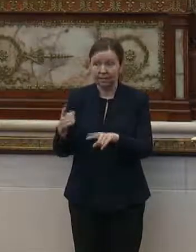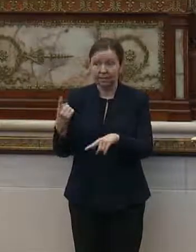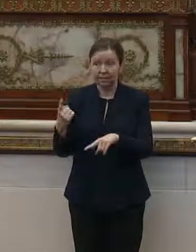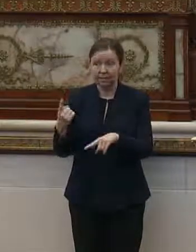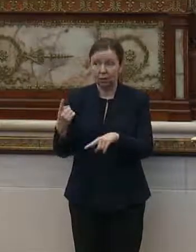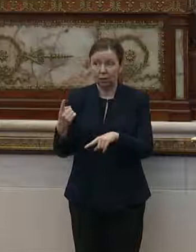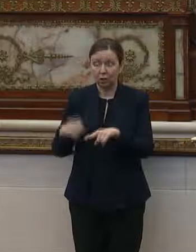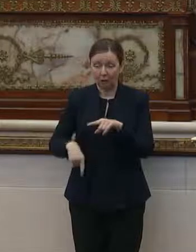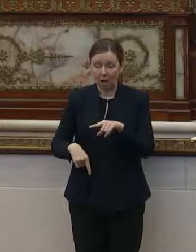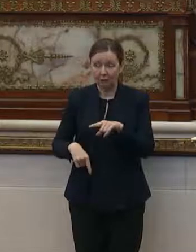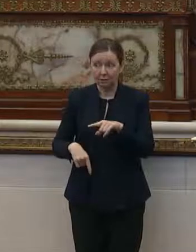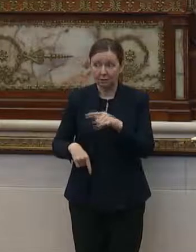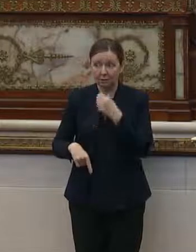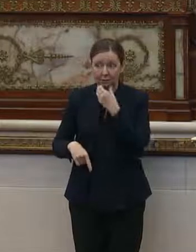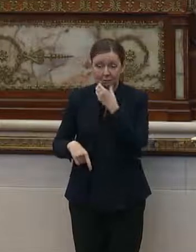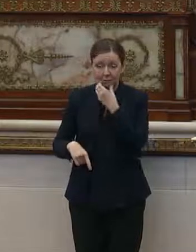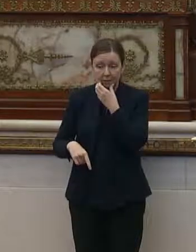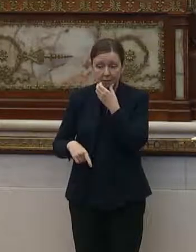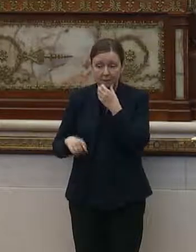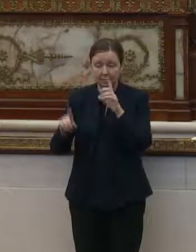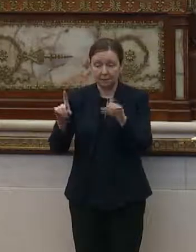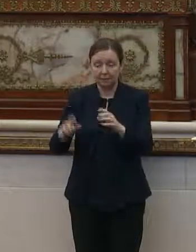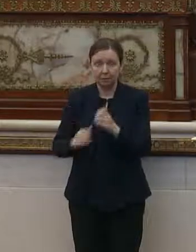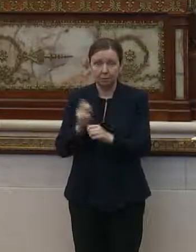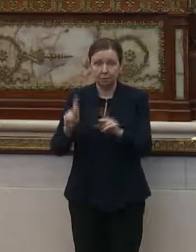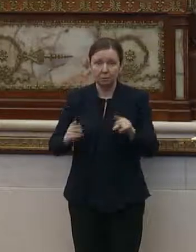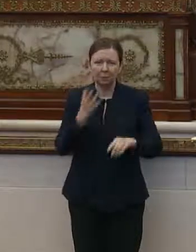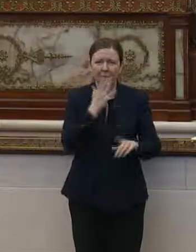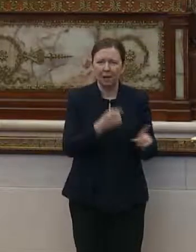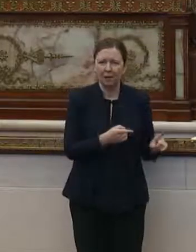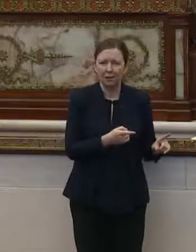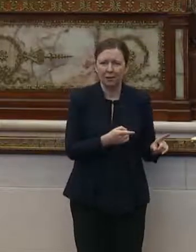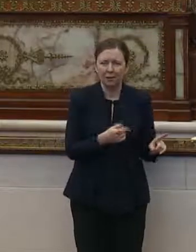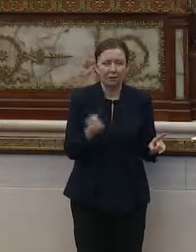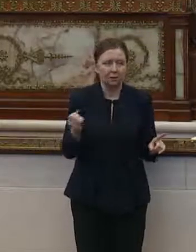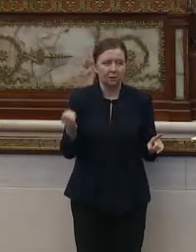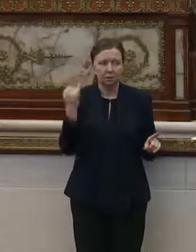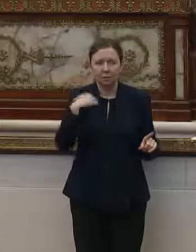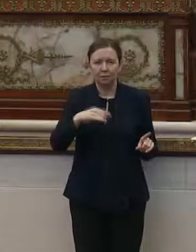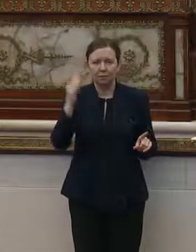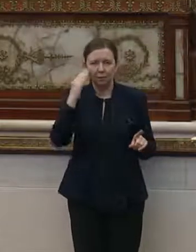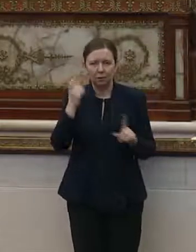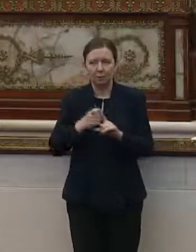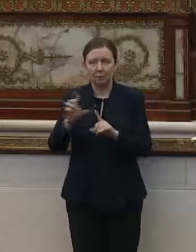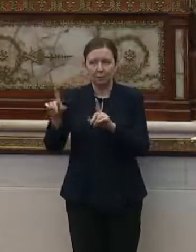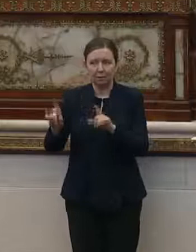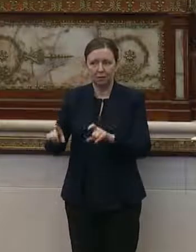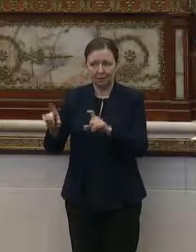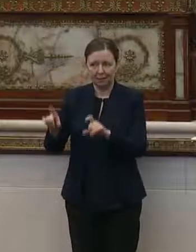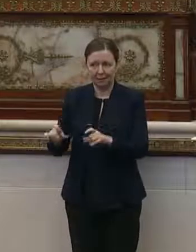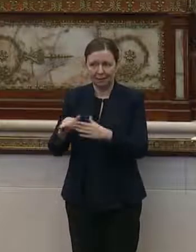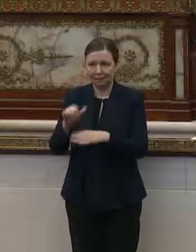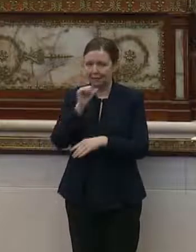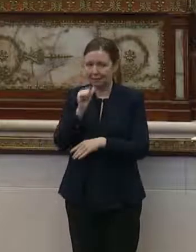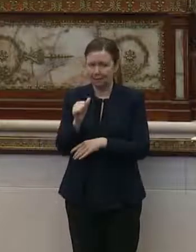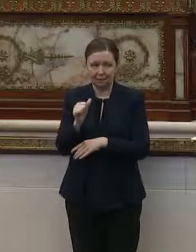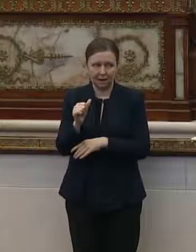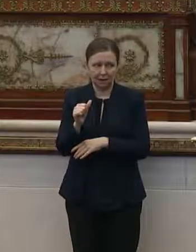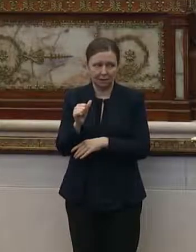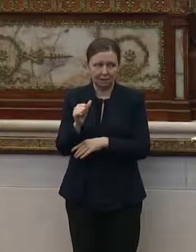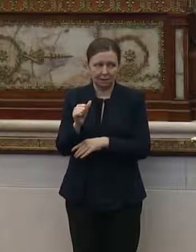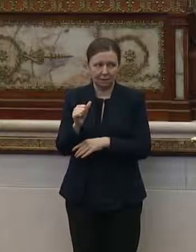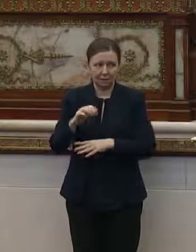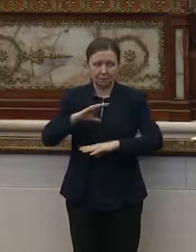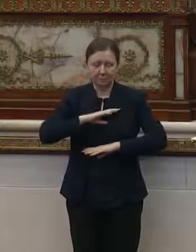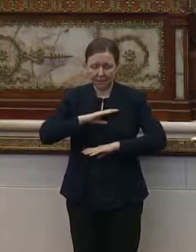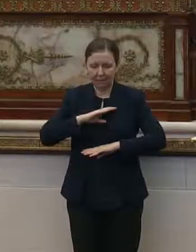not test majority people of color. So if we knew from their testing that they did not meet